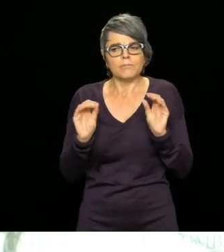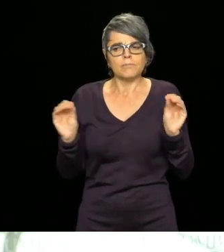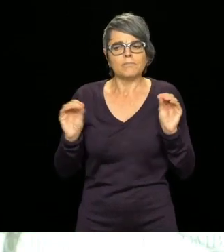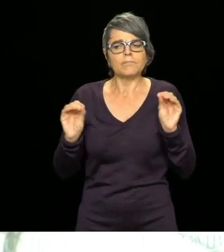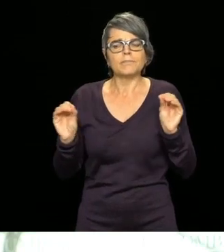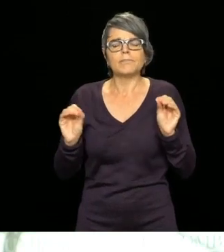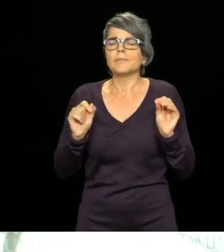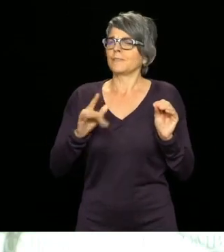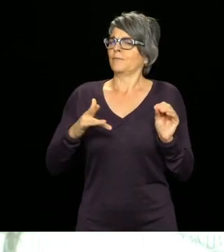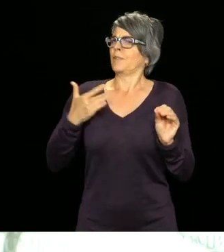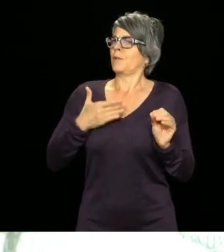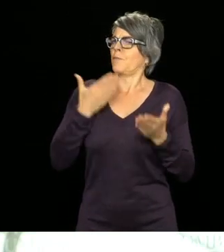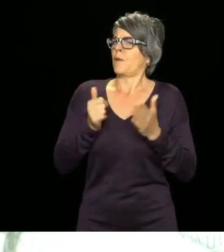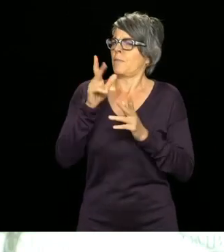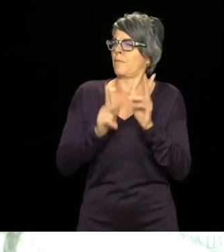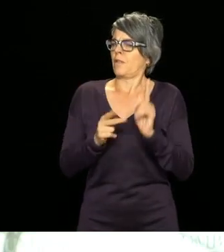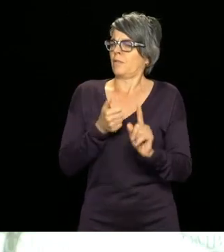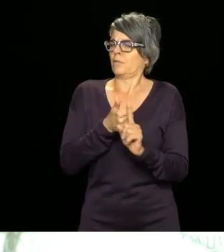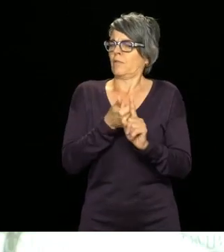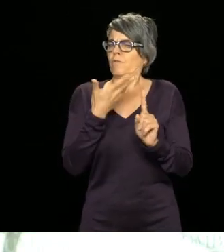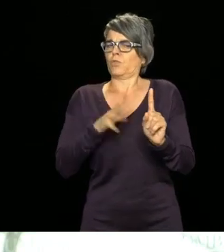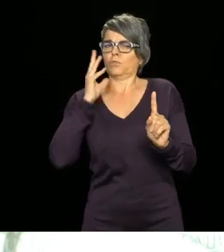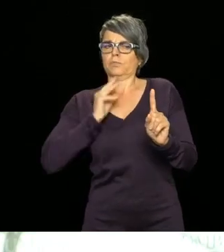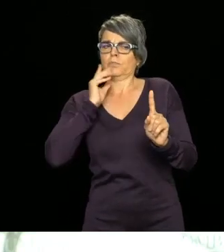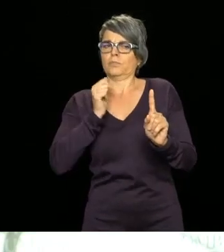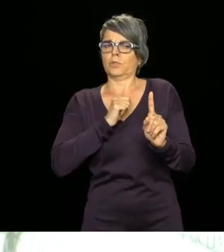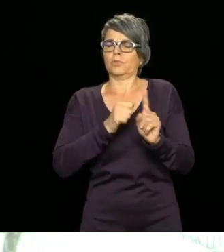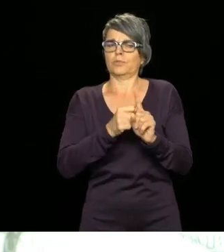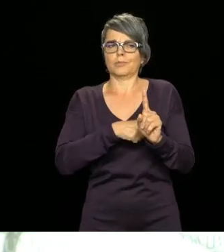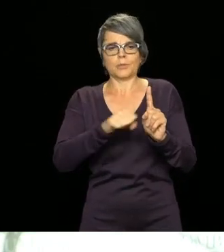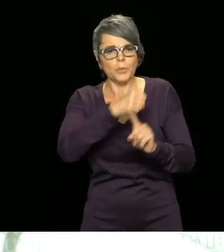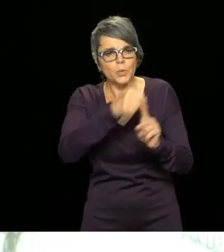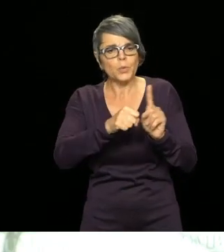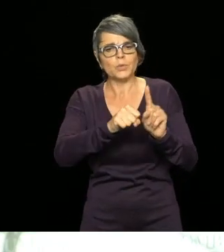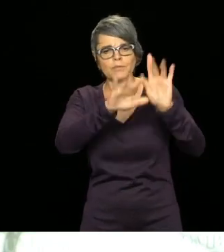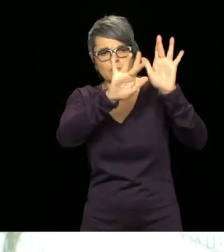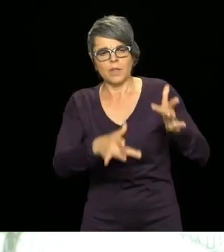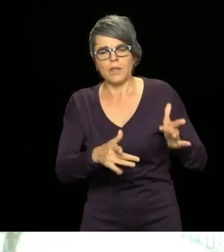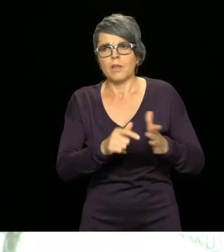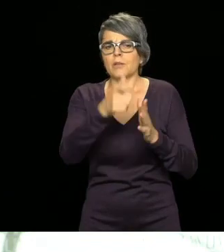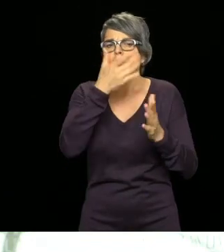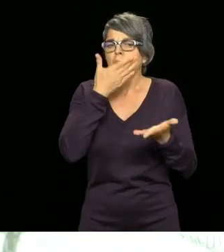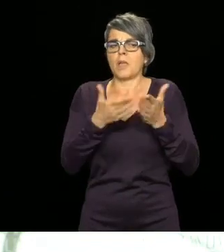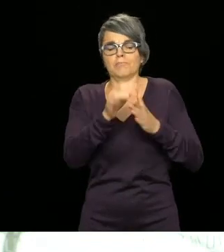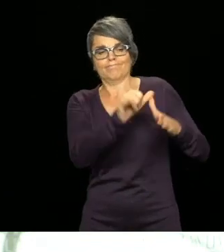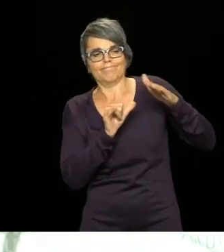you know, behind closed doors and in homes perhaps where there was domestic violence going on, or in